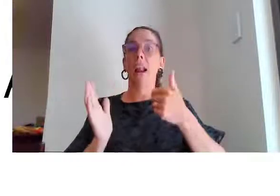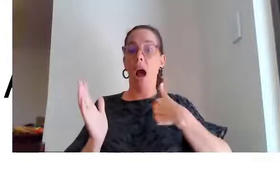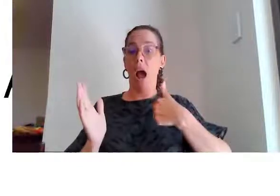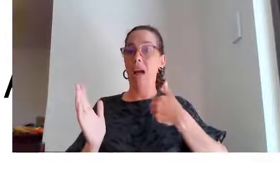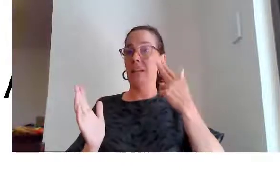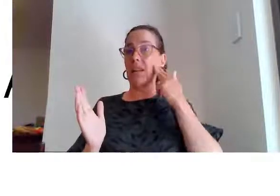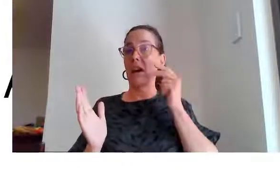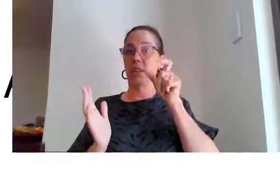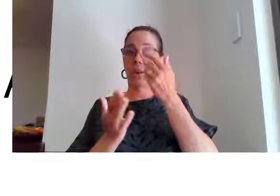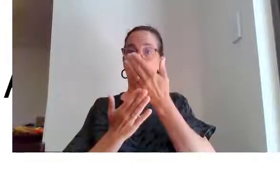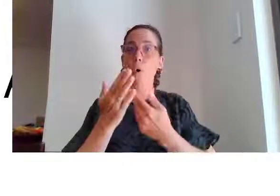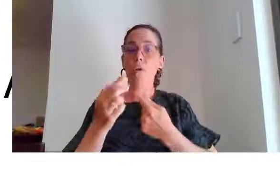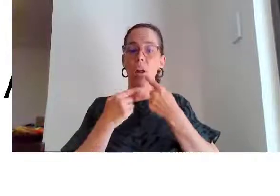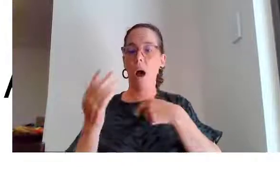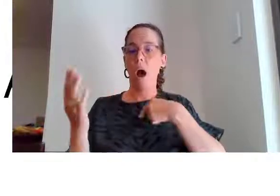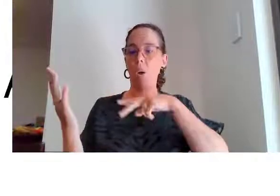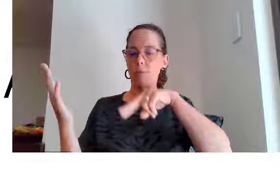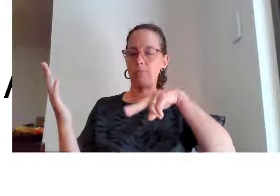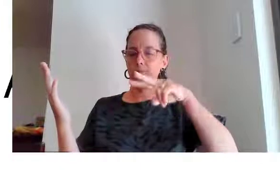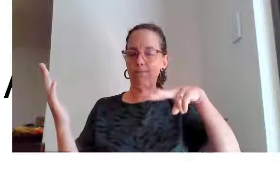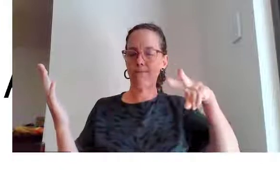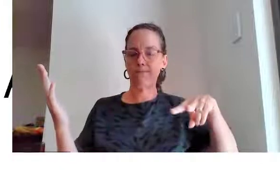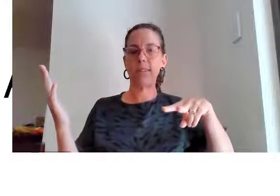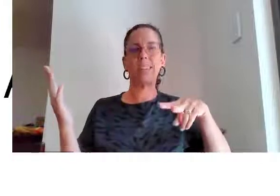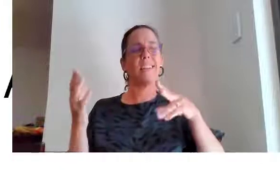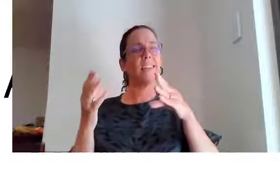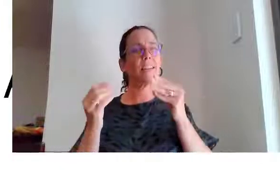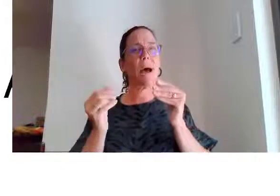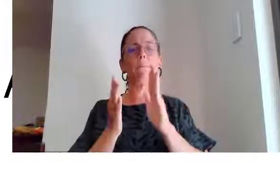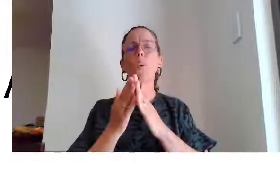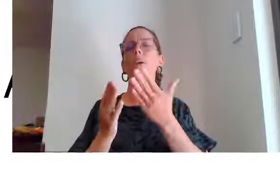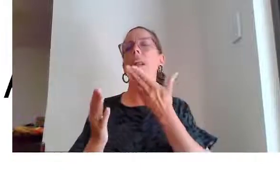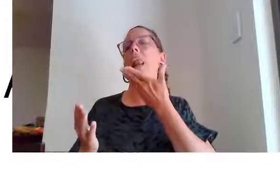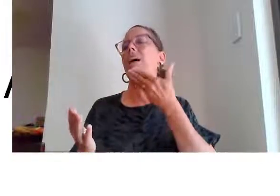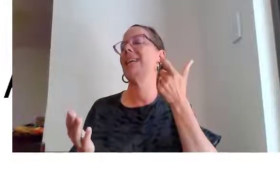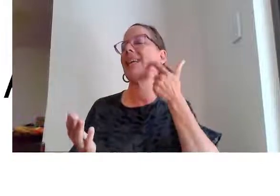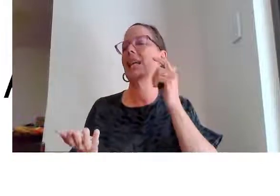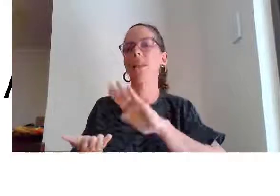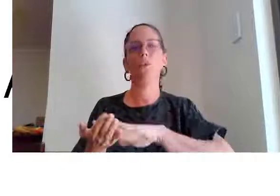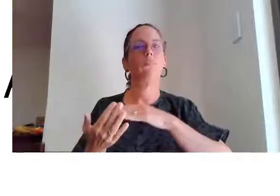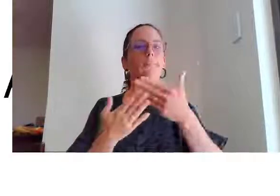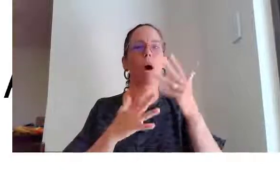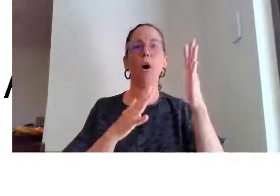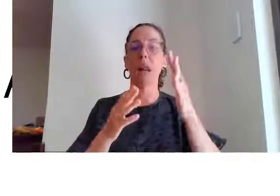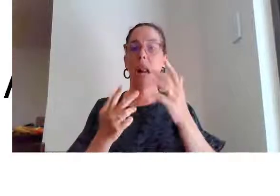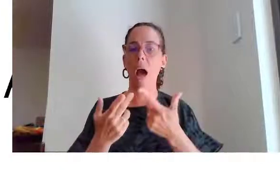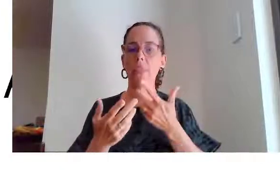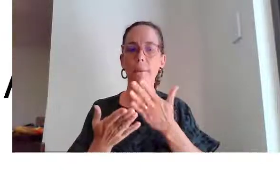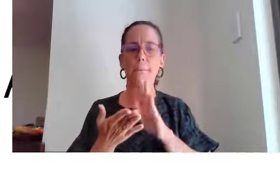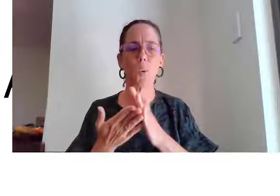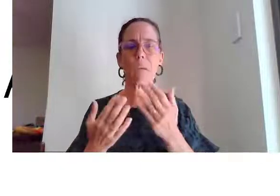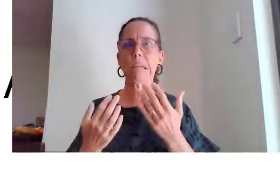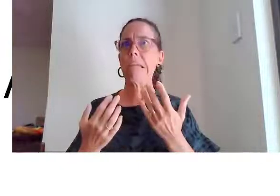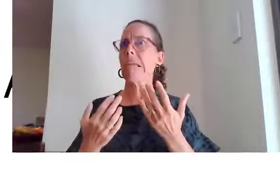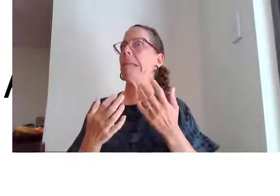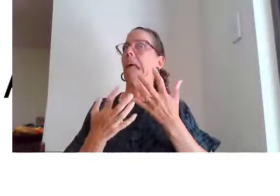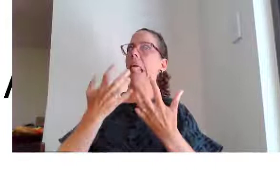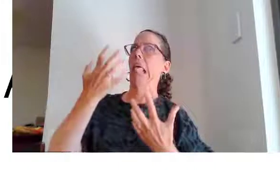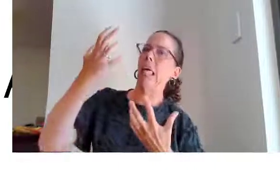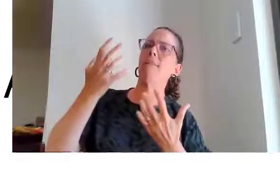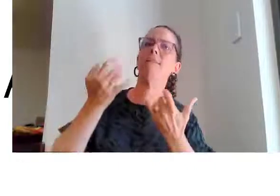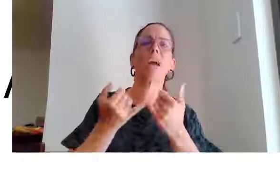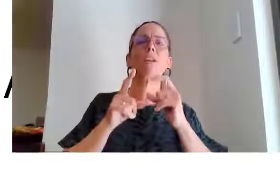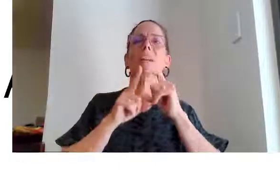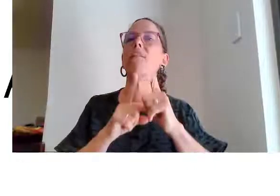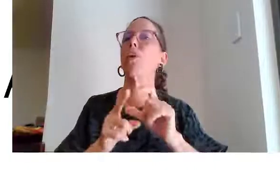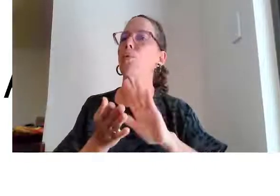a specific theme we were focusing on. And then the deaf storyteller, like myself, for example, I would have a look through the book, and some of them were very easy to